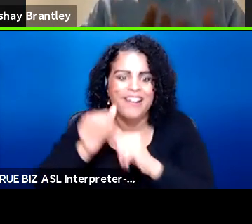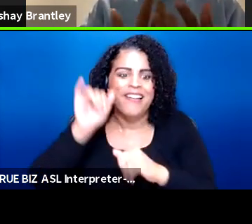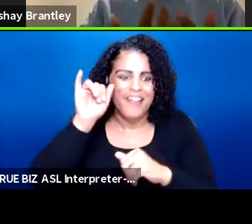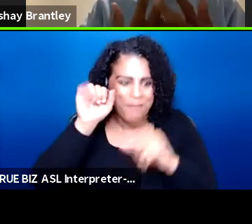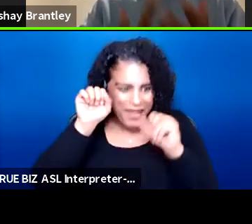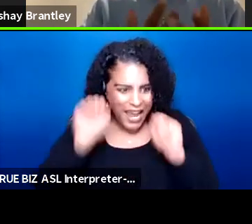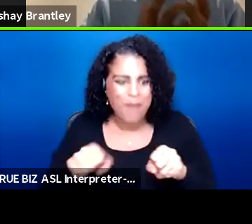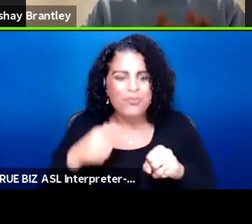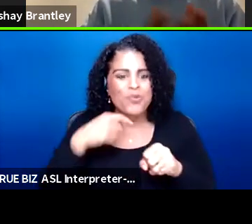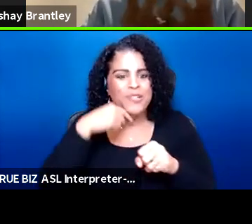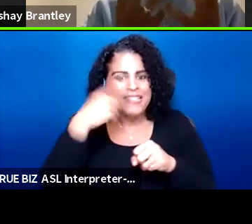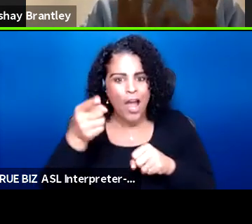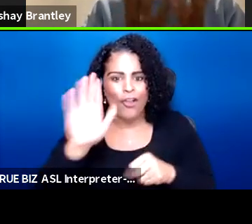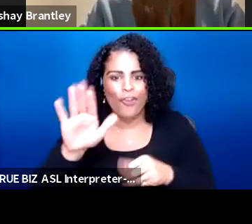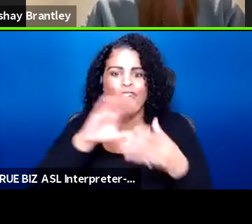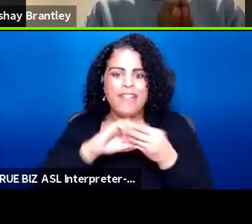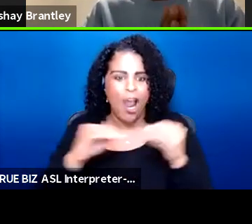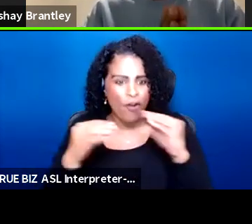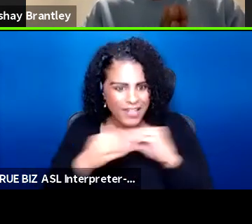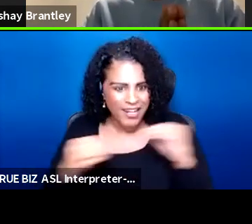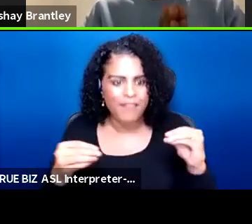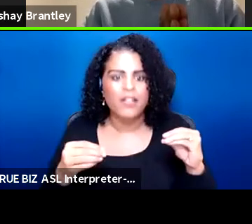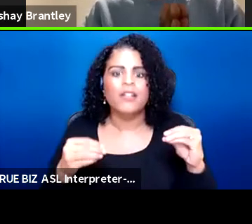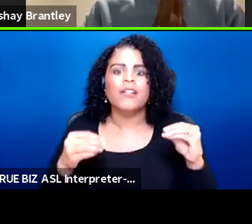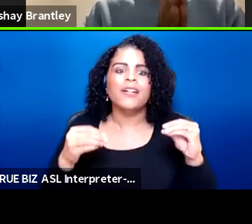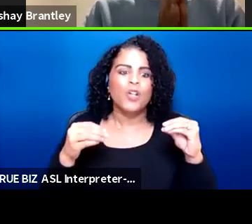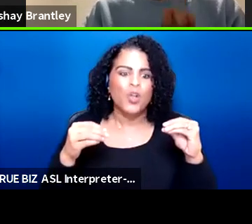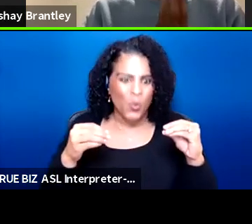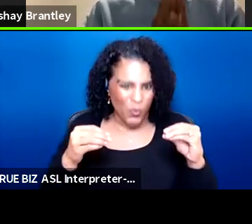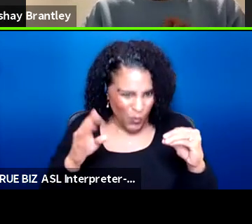to tell your narrative will